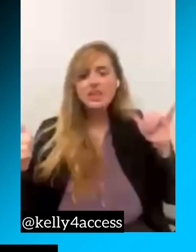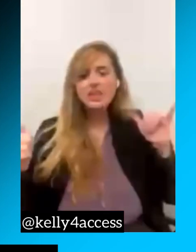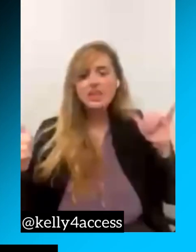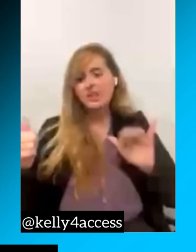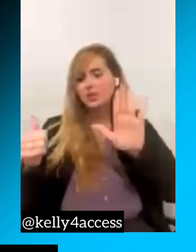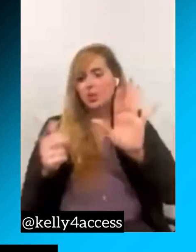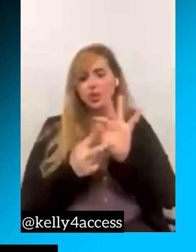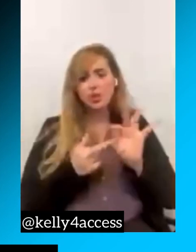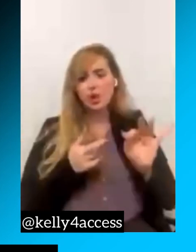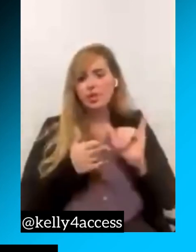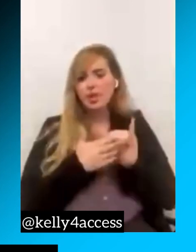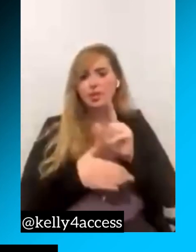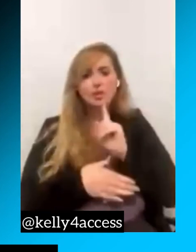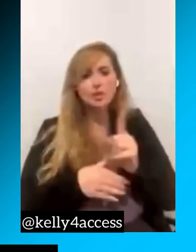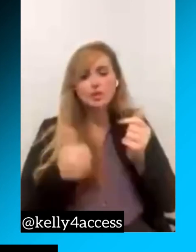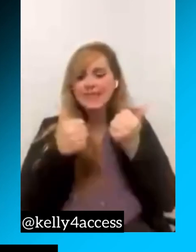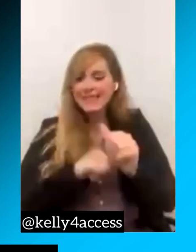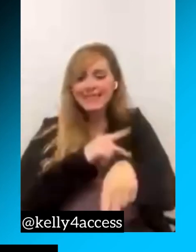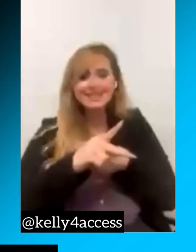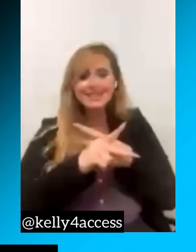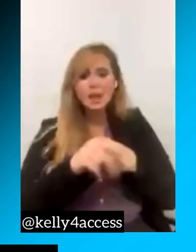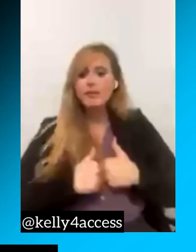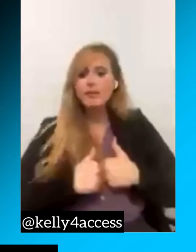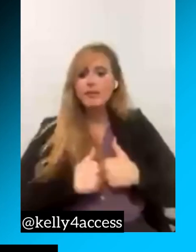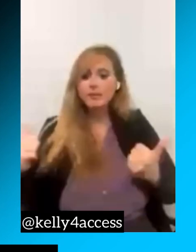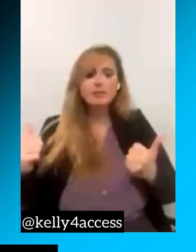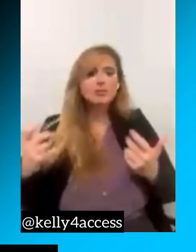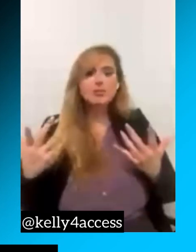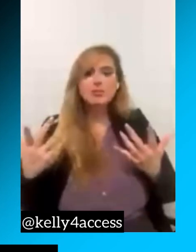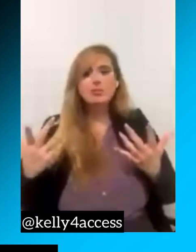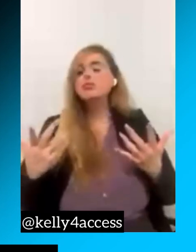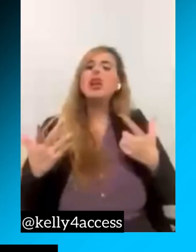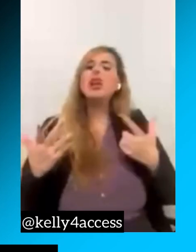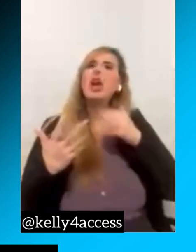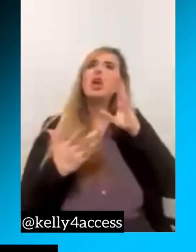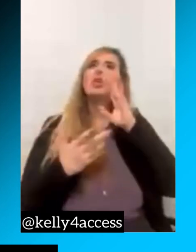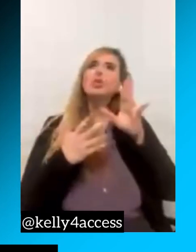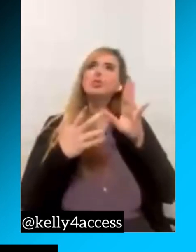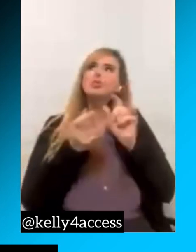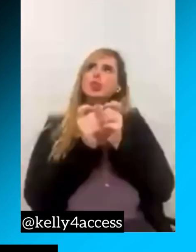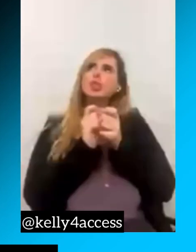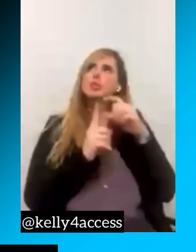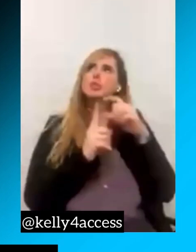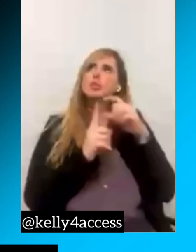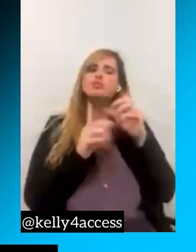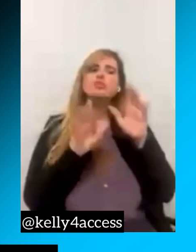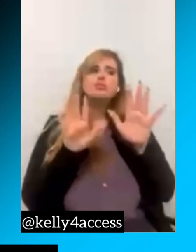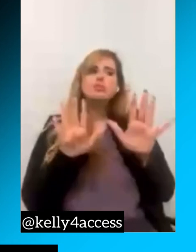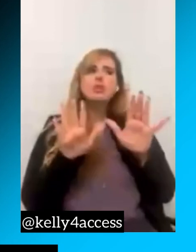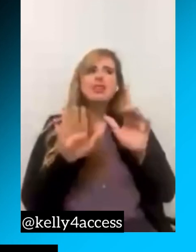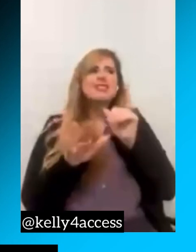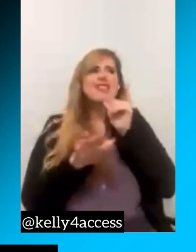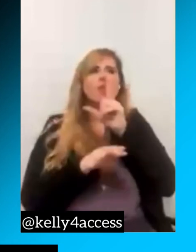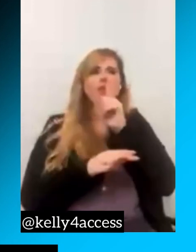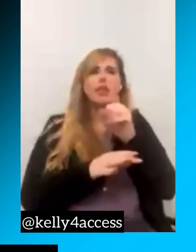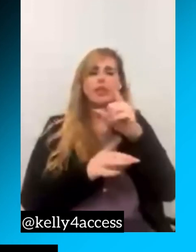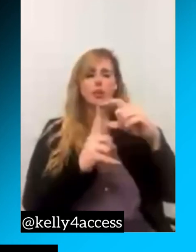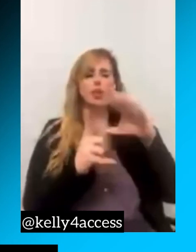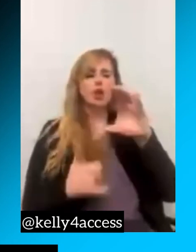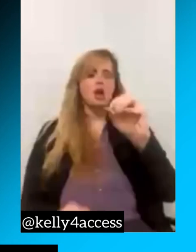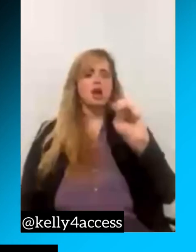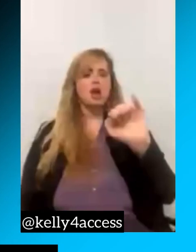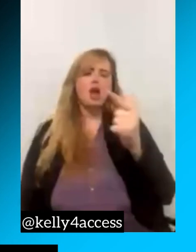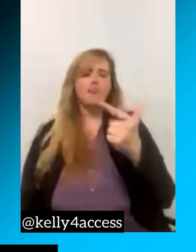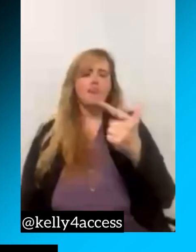true. Any kind of coming out or allowing, I'm going to reframe it. And it's not so much coming out as allowing people into your life in a